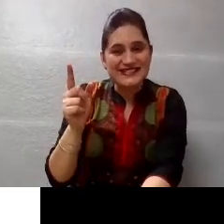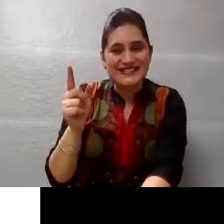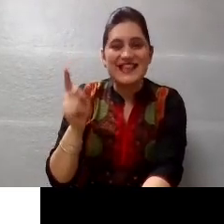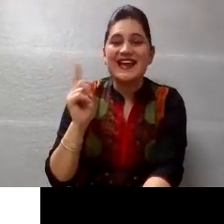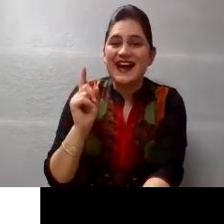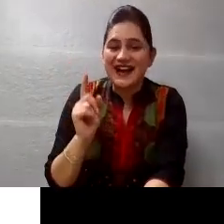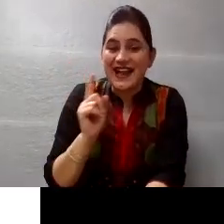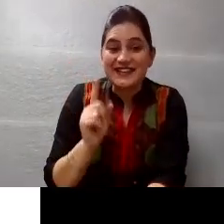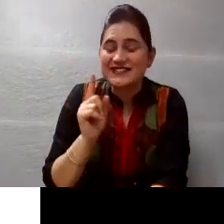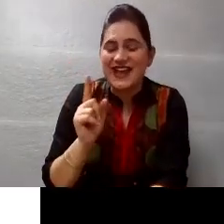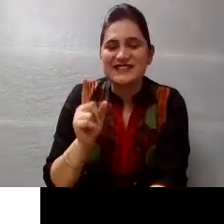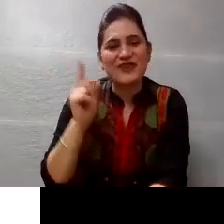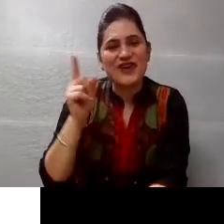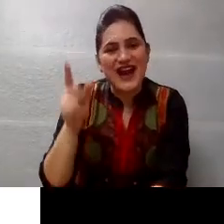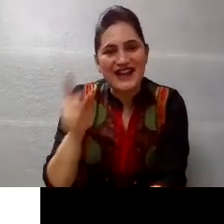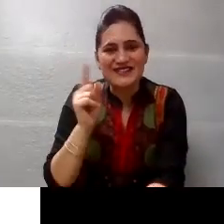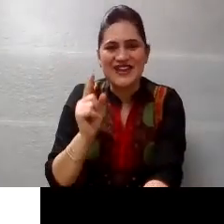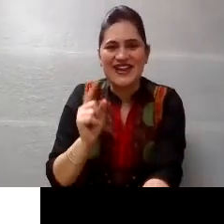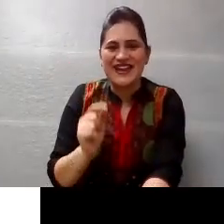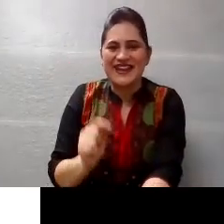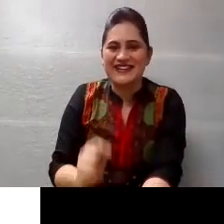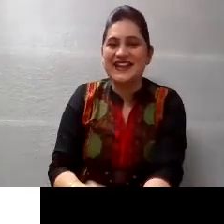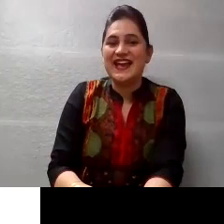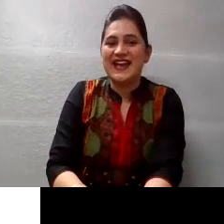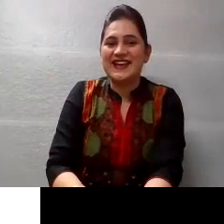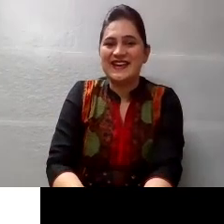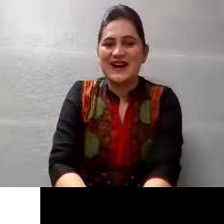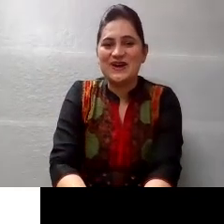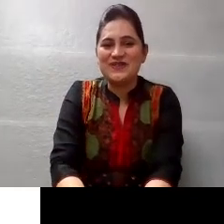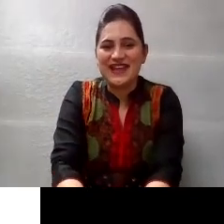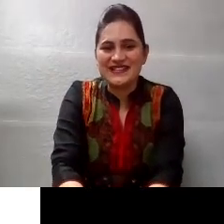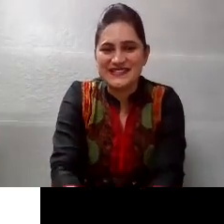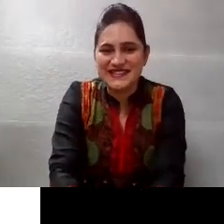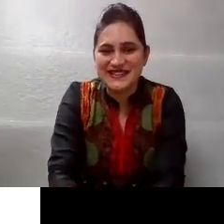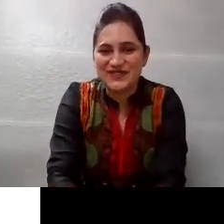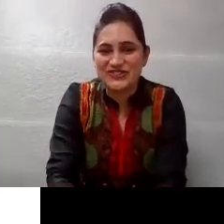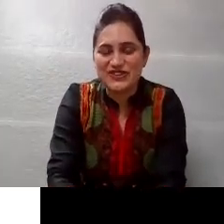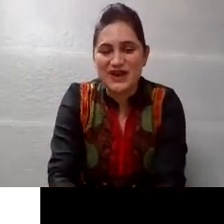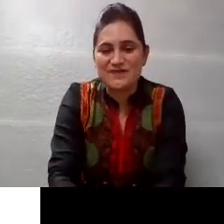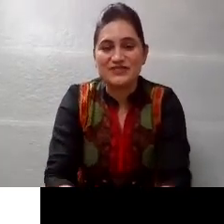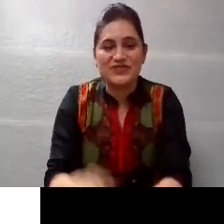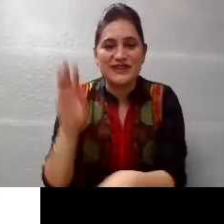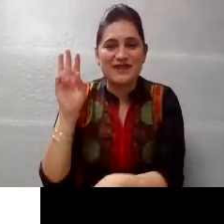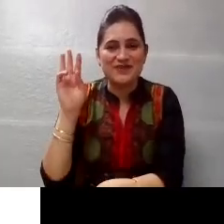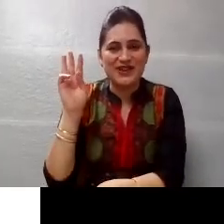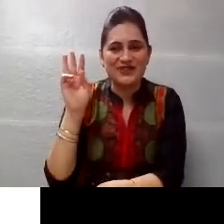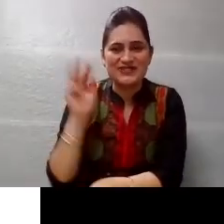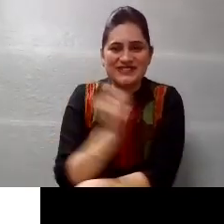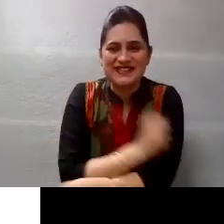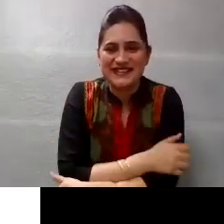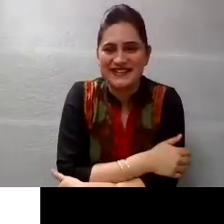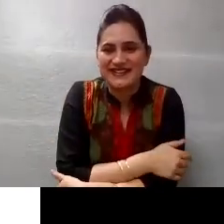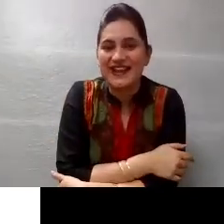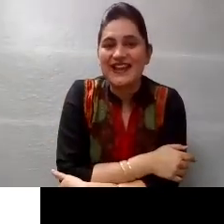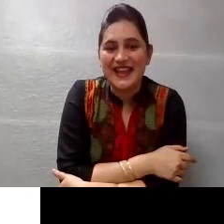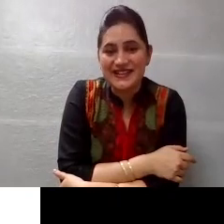Yes. It stands for hundred. And now let's see which number three number we are going